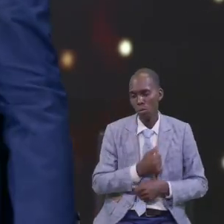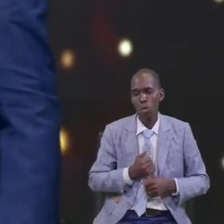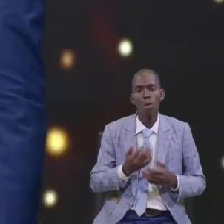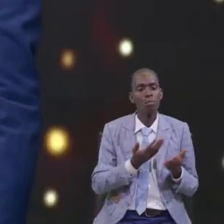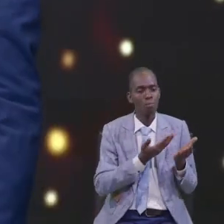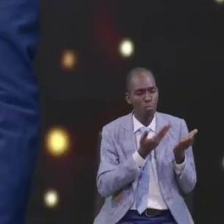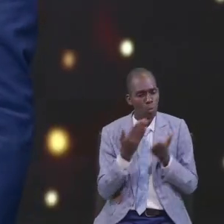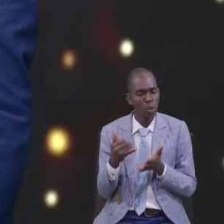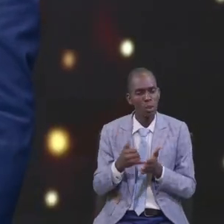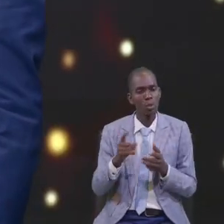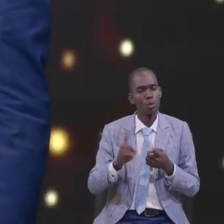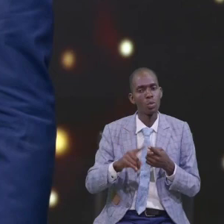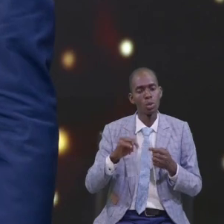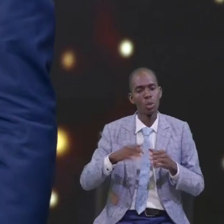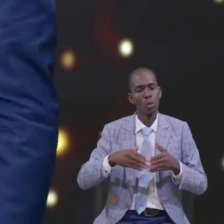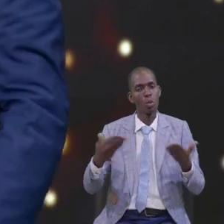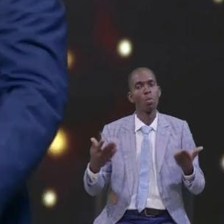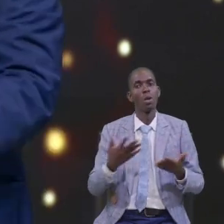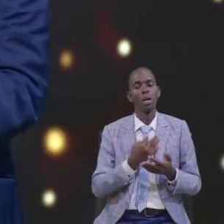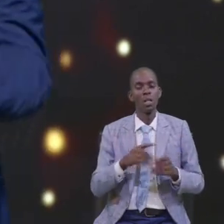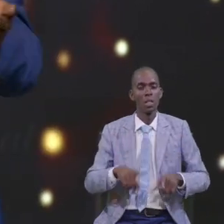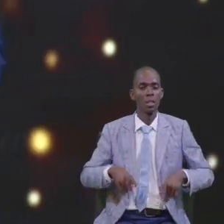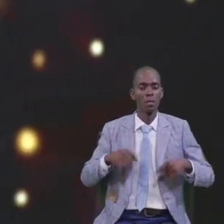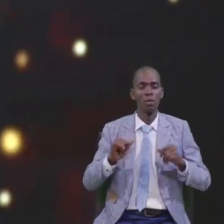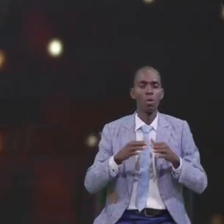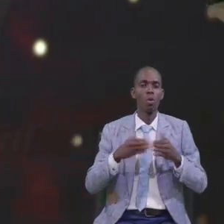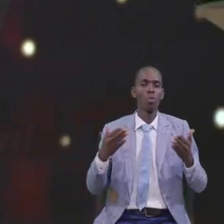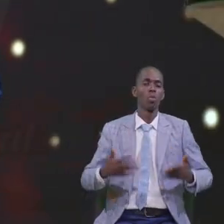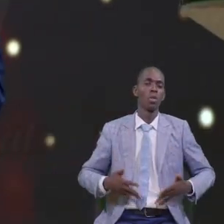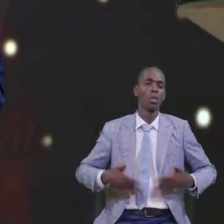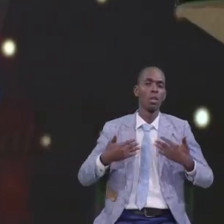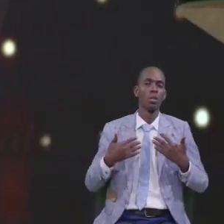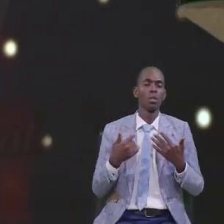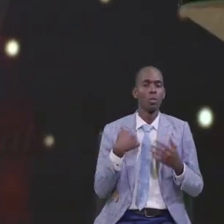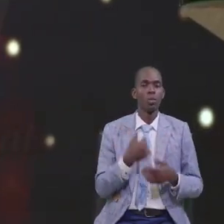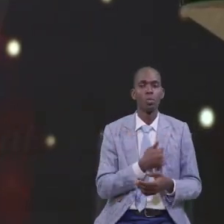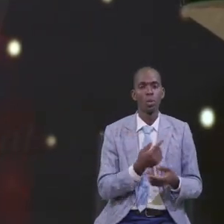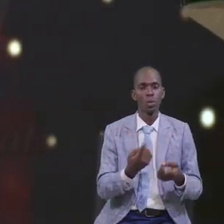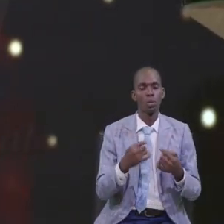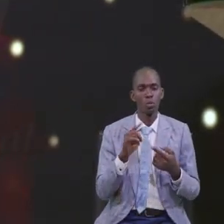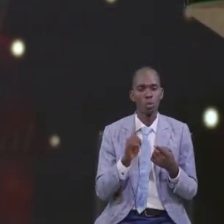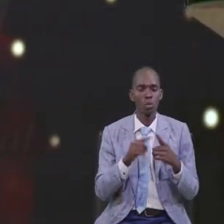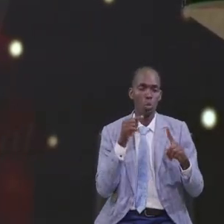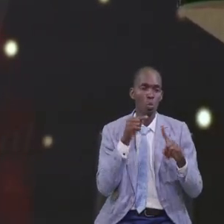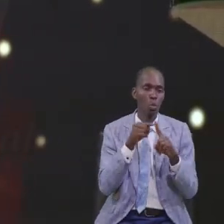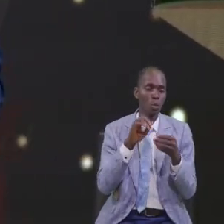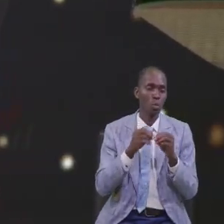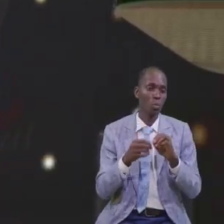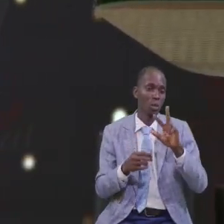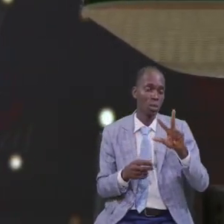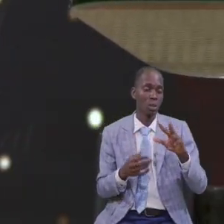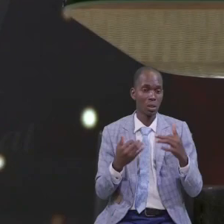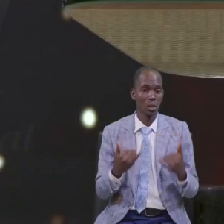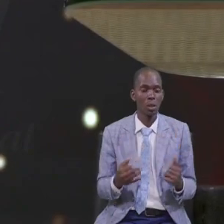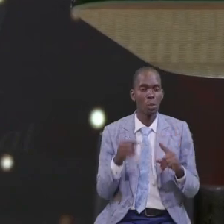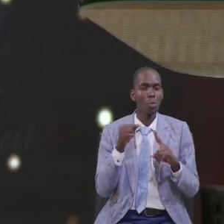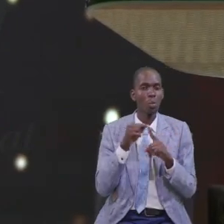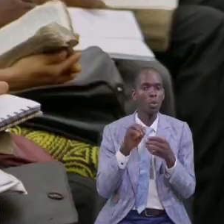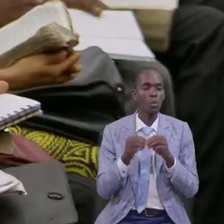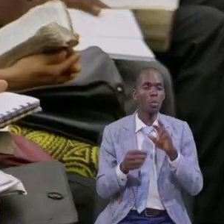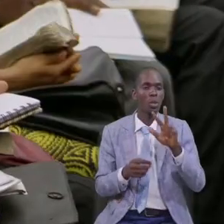open and live a transparent life. We're coming to point number three here. Point number three,